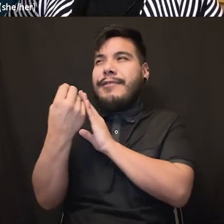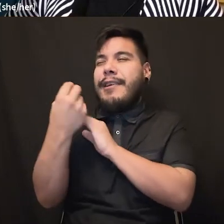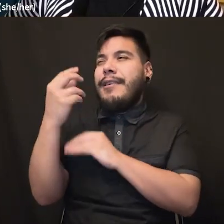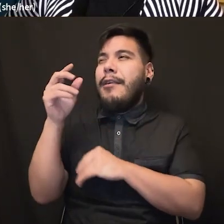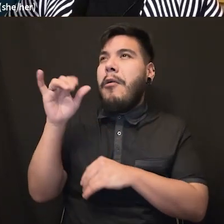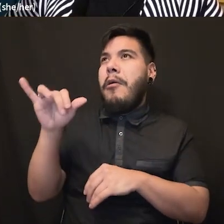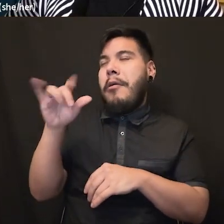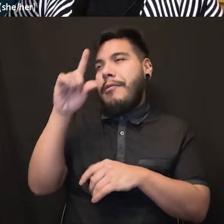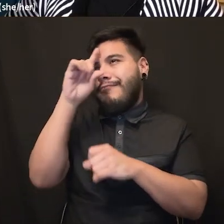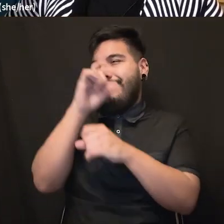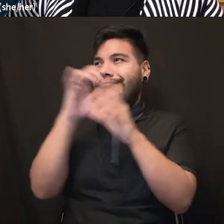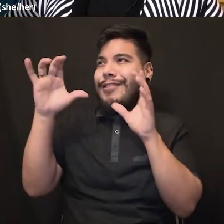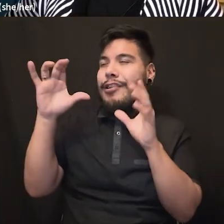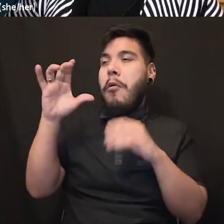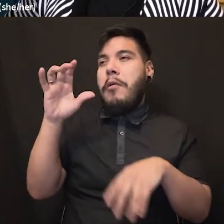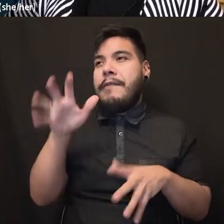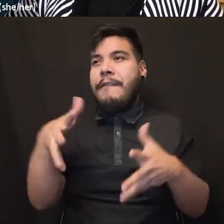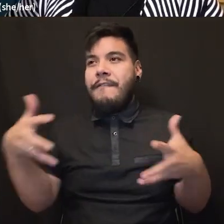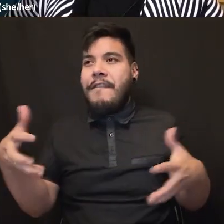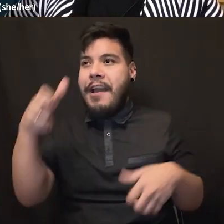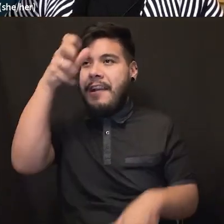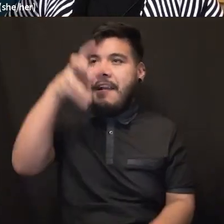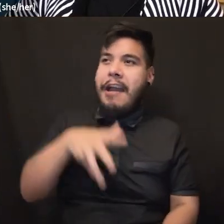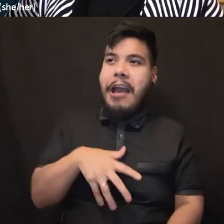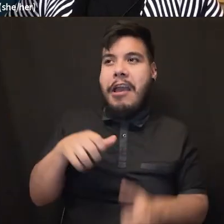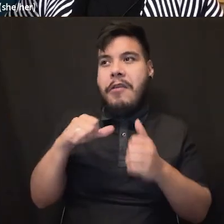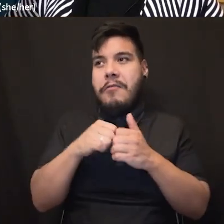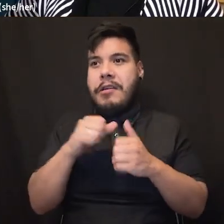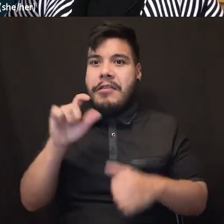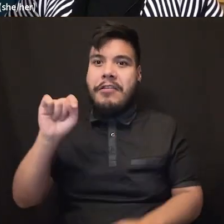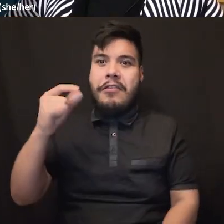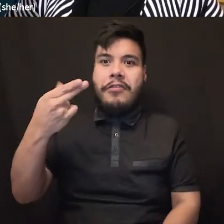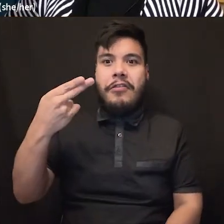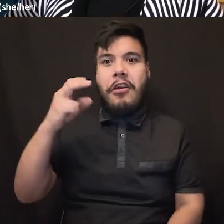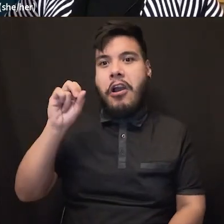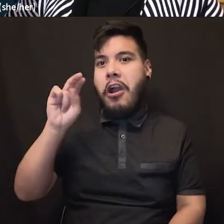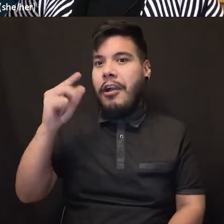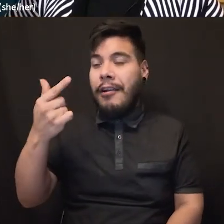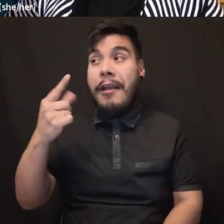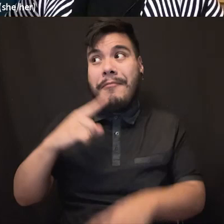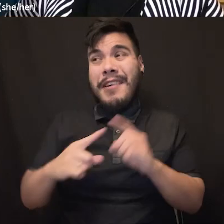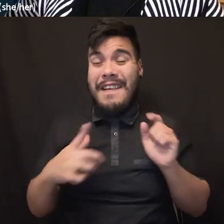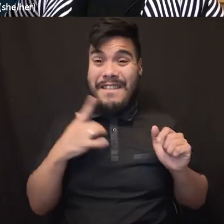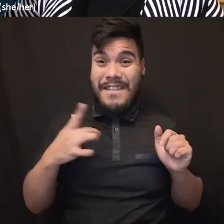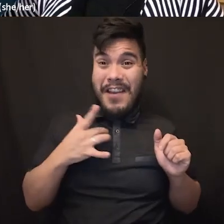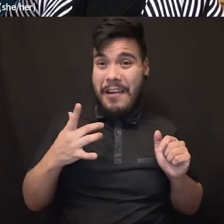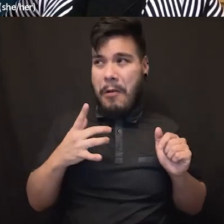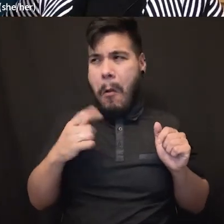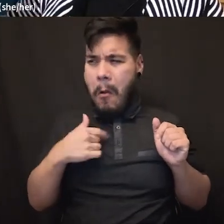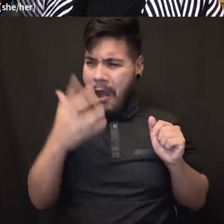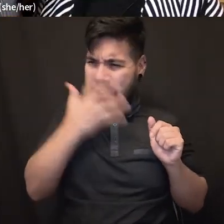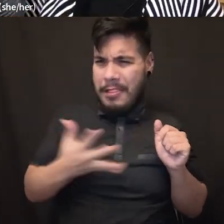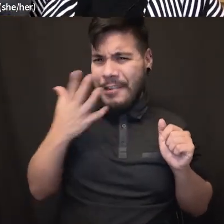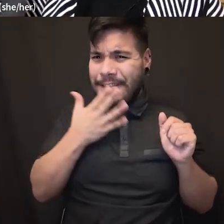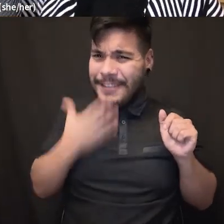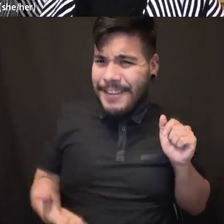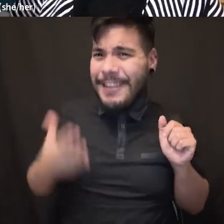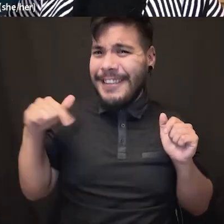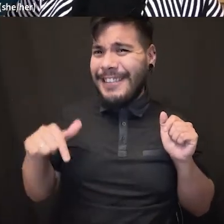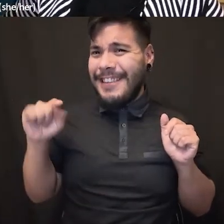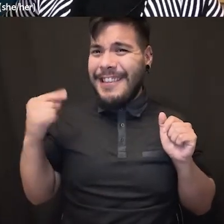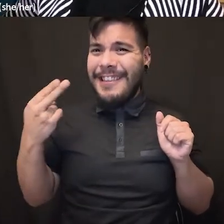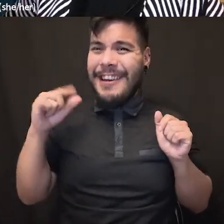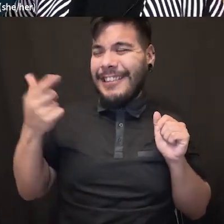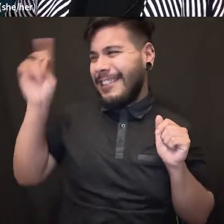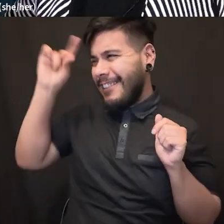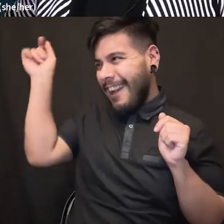this fat guy in a thong. But I also thought I looked good in it. So, like, I did it. Like, you know, like... Yes. It kind